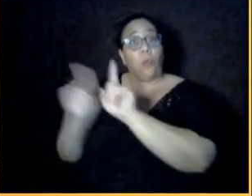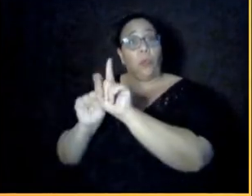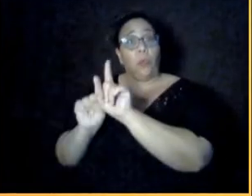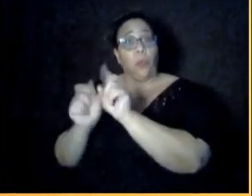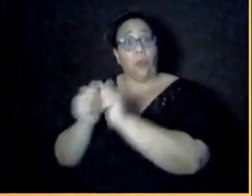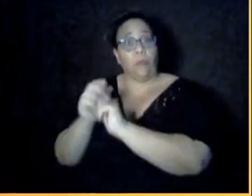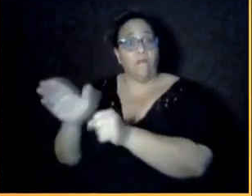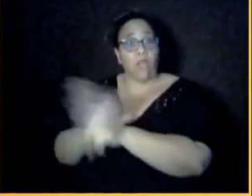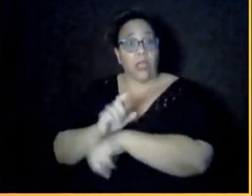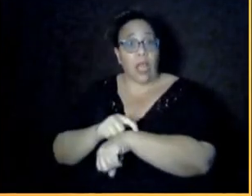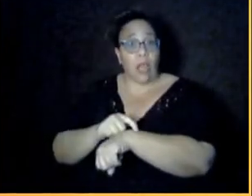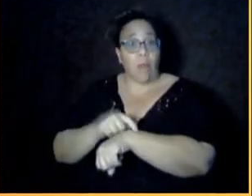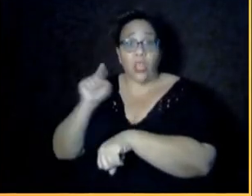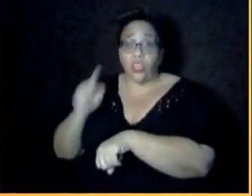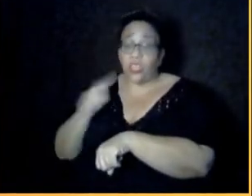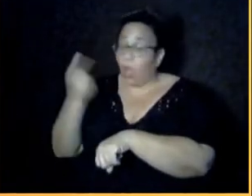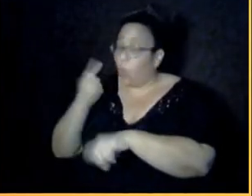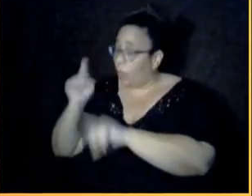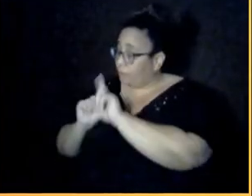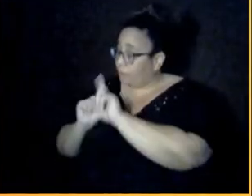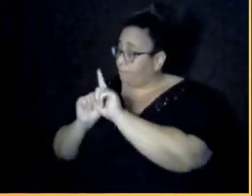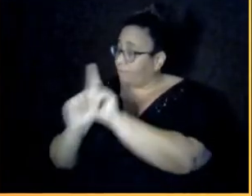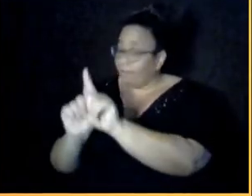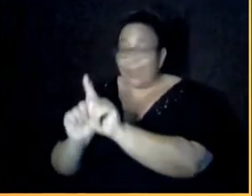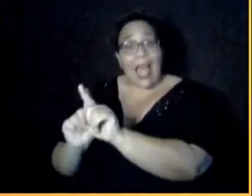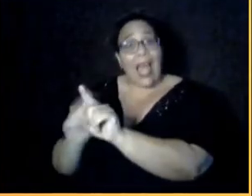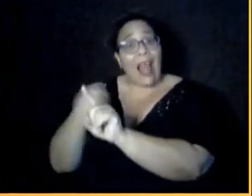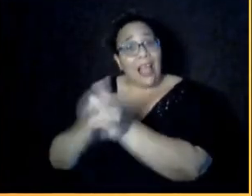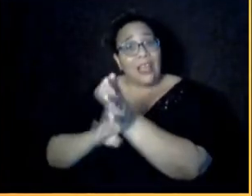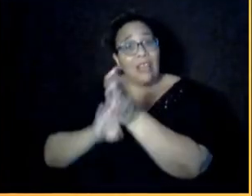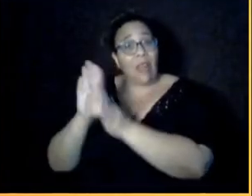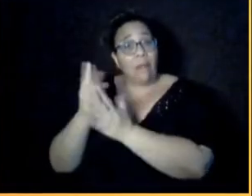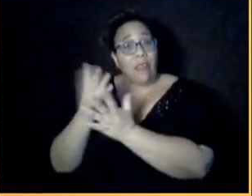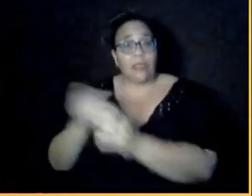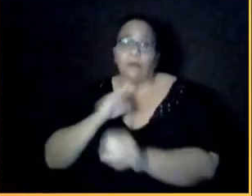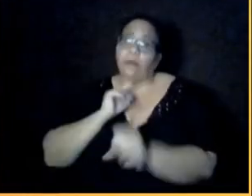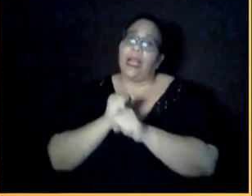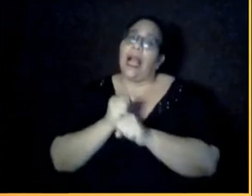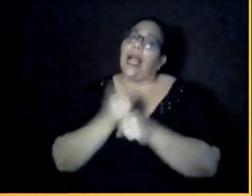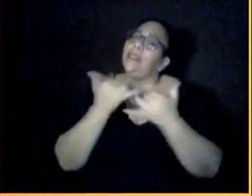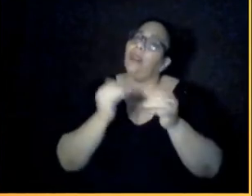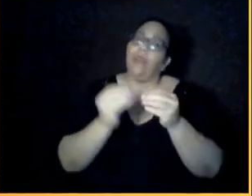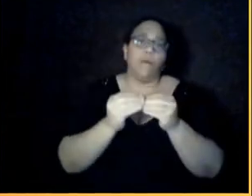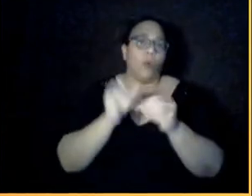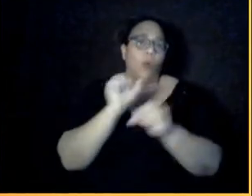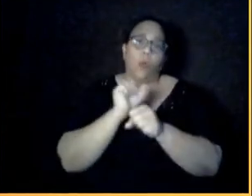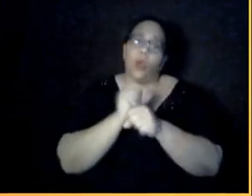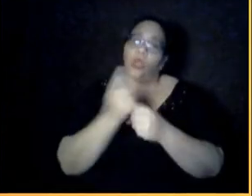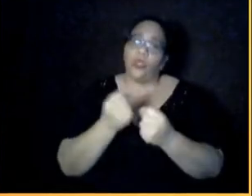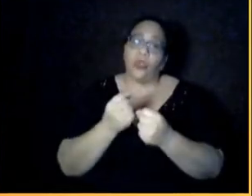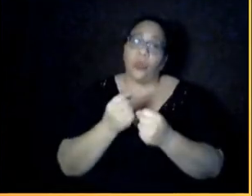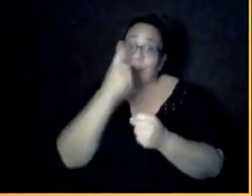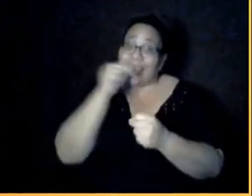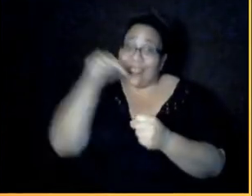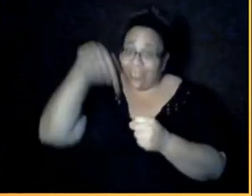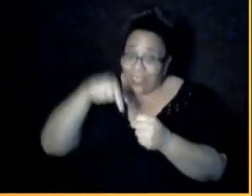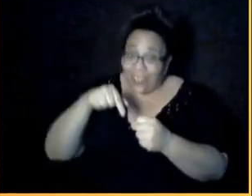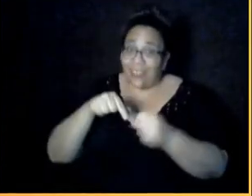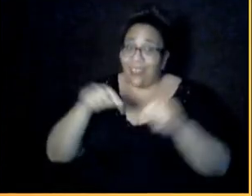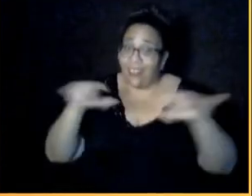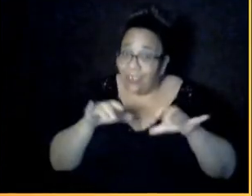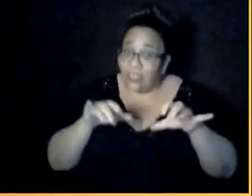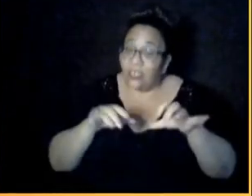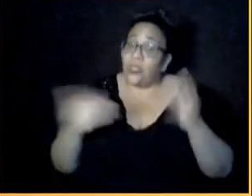whole time, which he has been helping me develop, you know, until I still have a lot of more work to do because this is all new to me, but he has helped